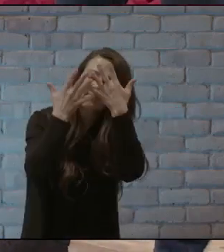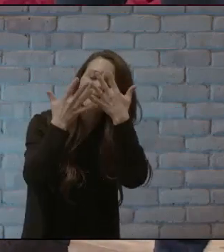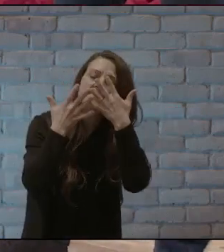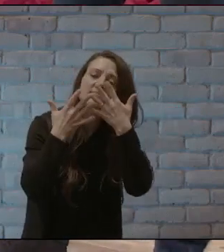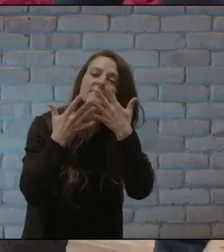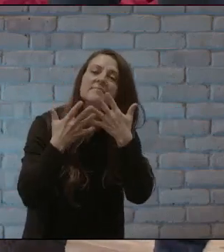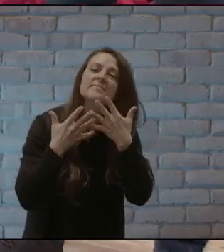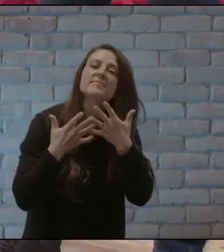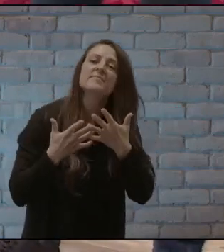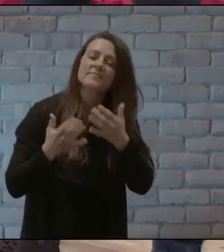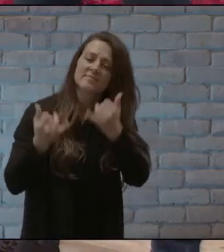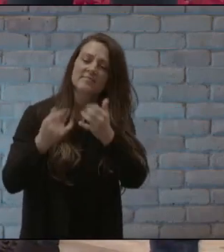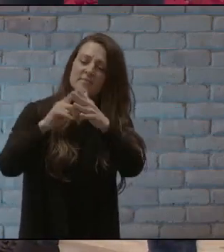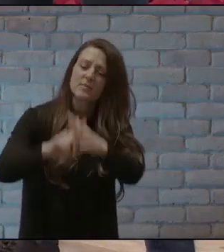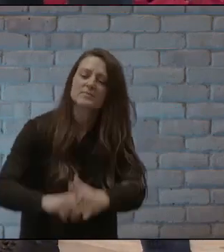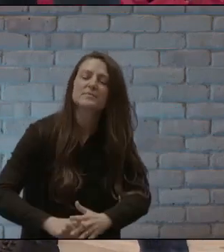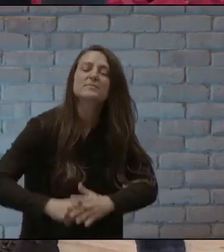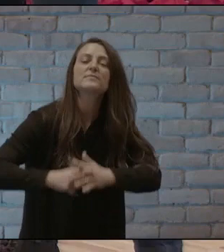dawn of